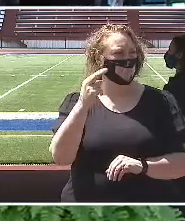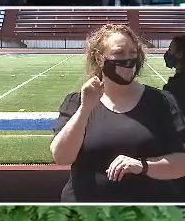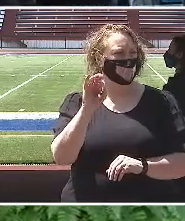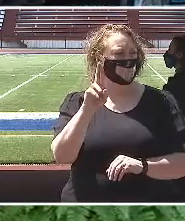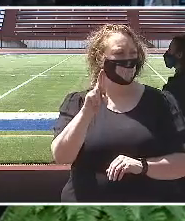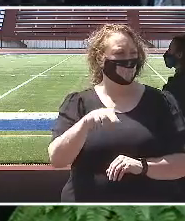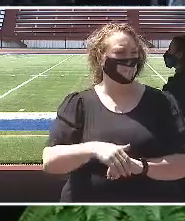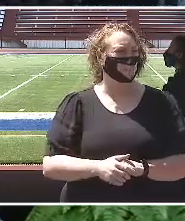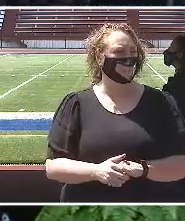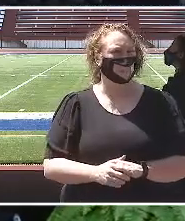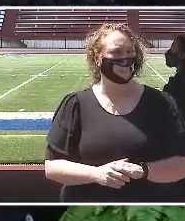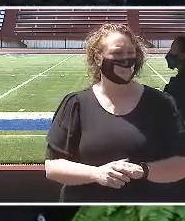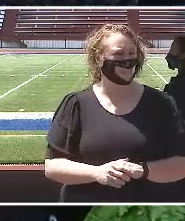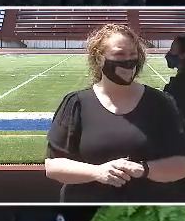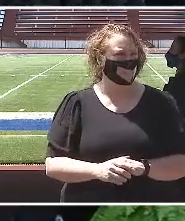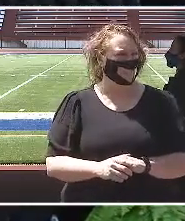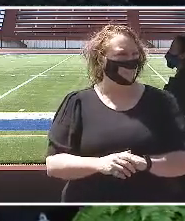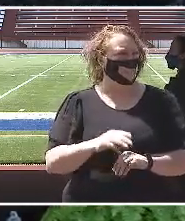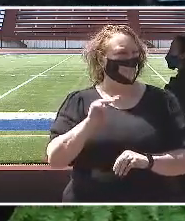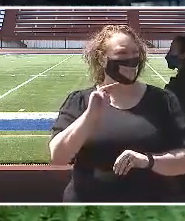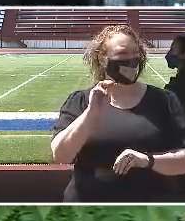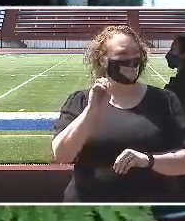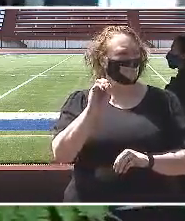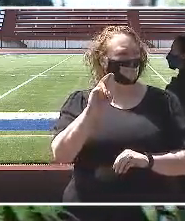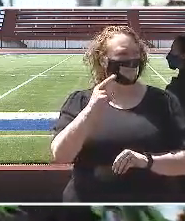Mohammed Ali Zada.